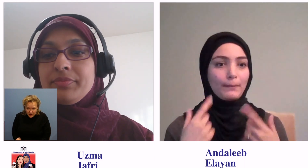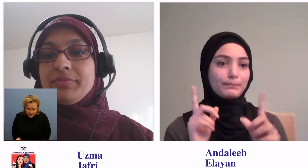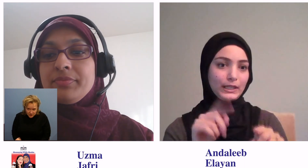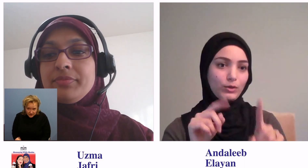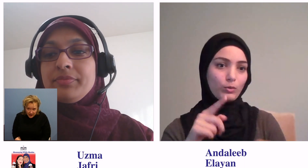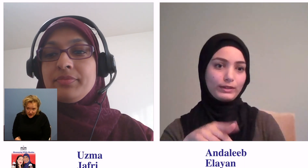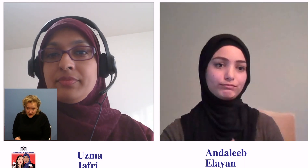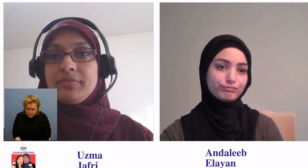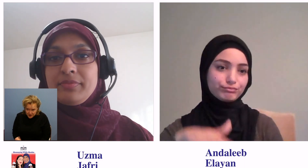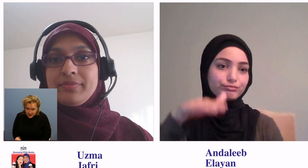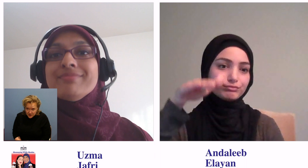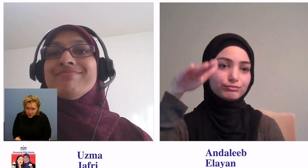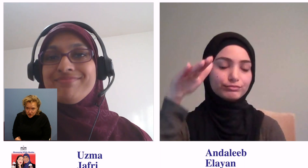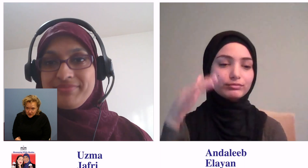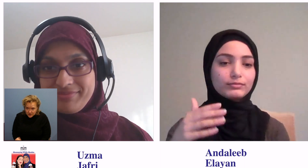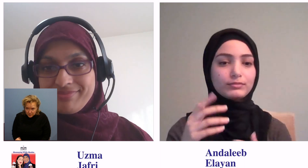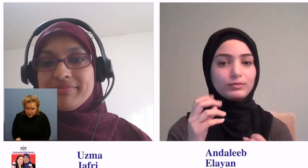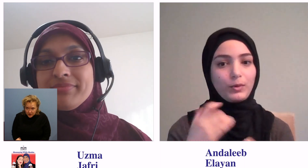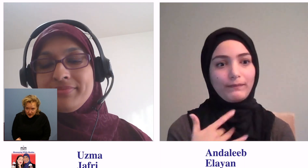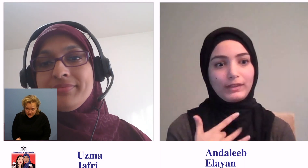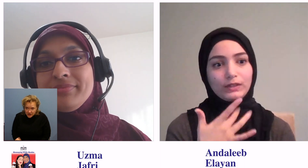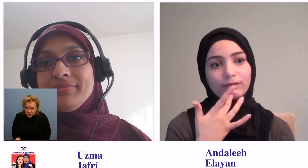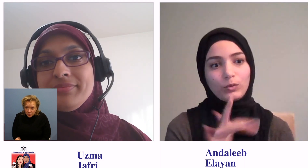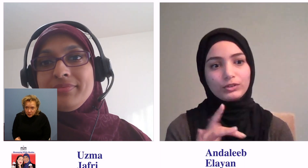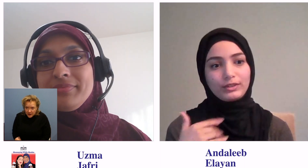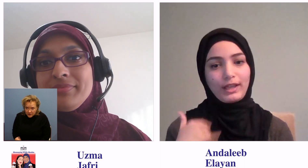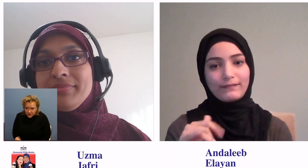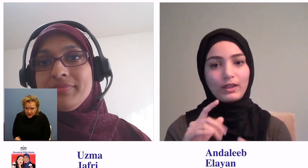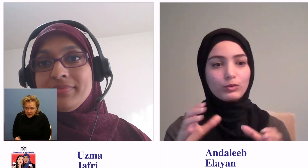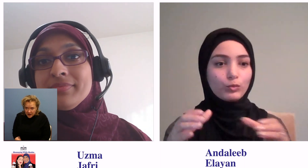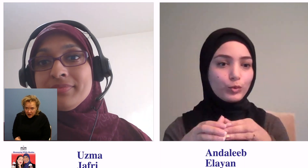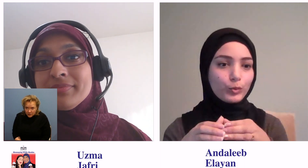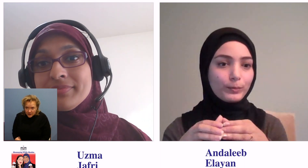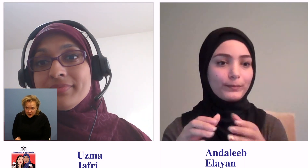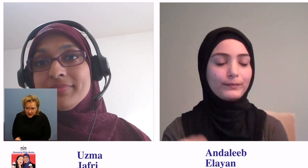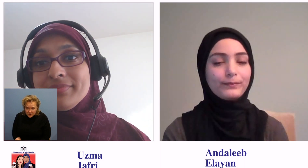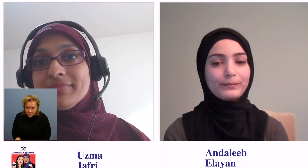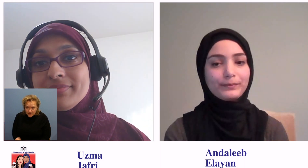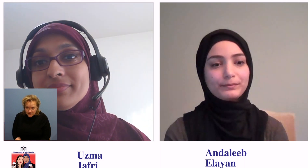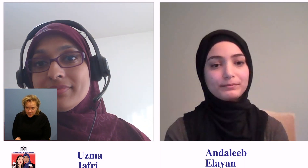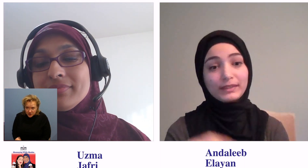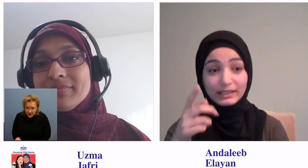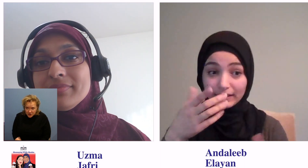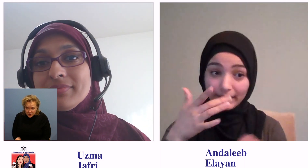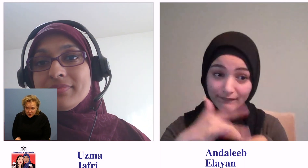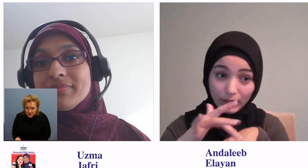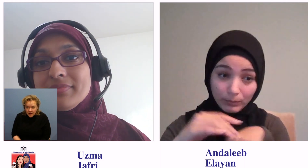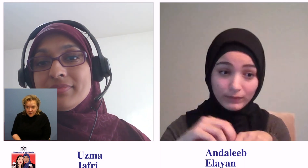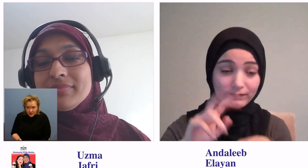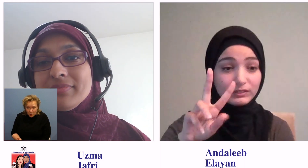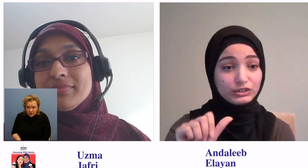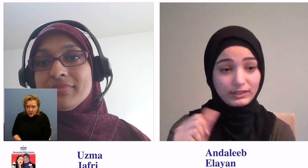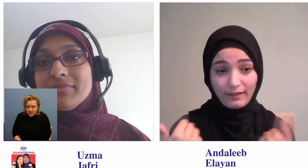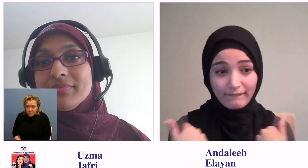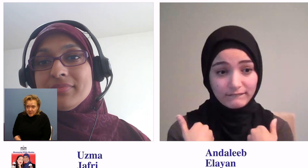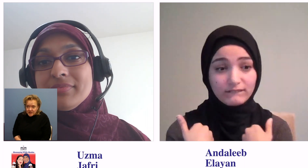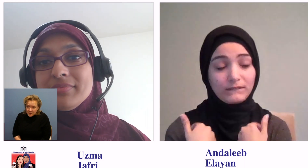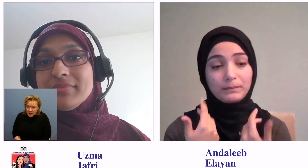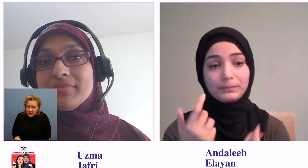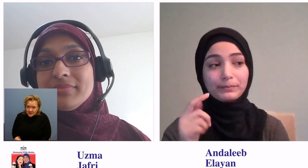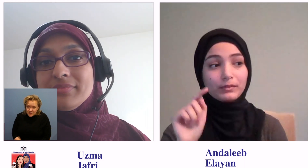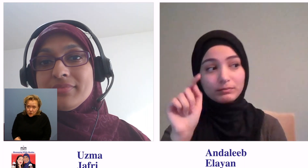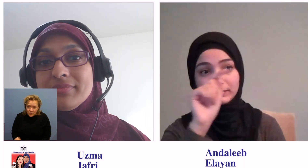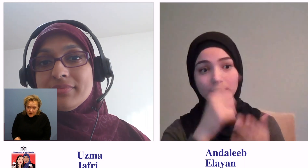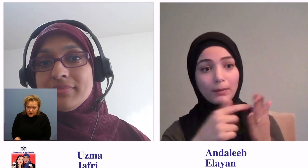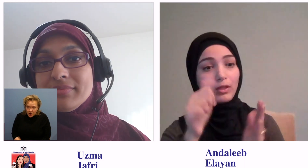deaf people have what's called an IEP, which is an educational plan for them and how they can get the most of their education. They'll also have maybe